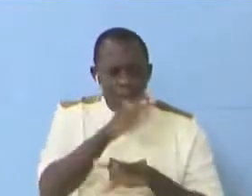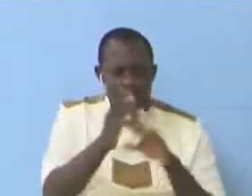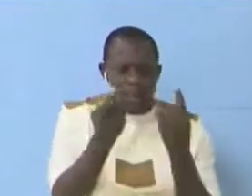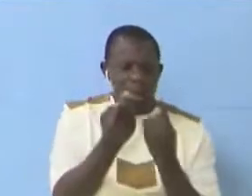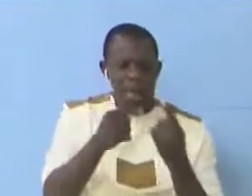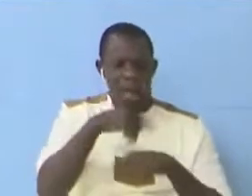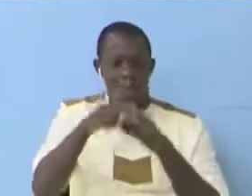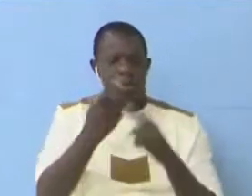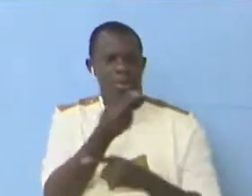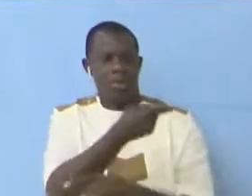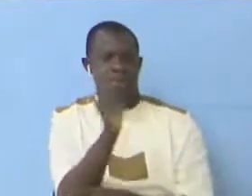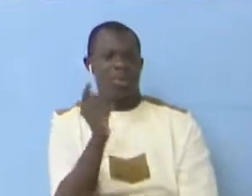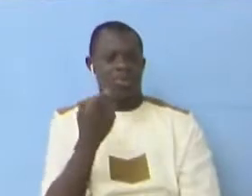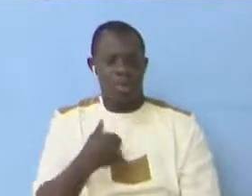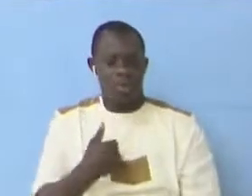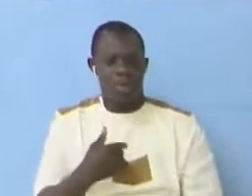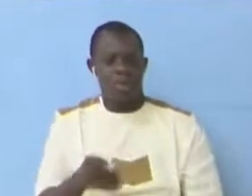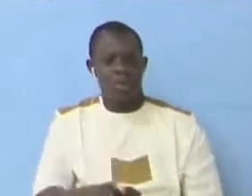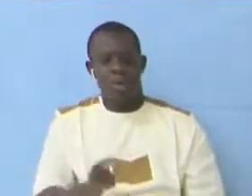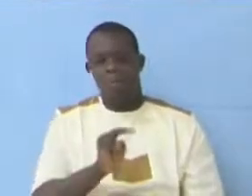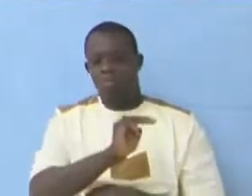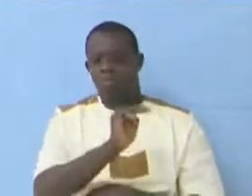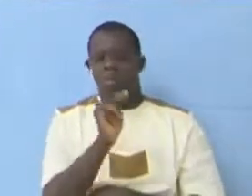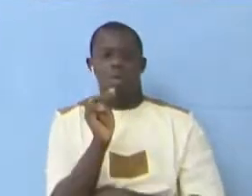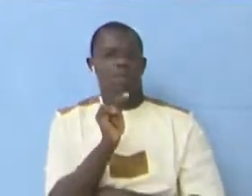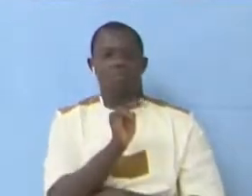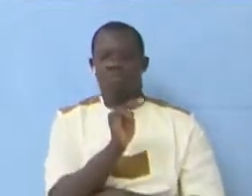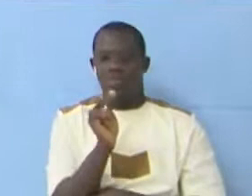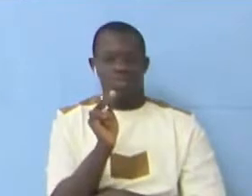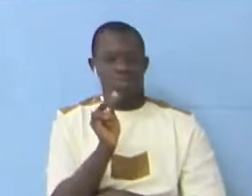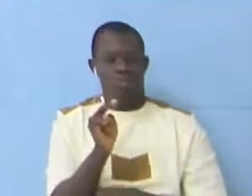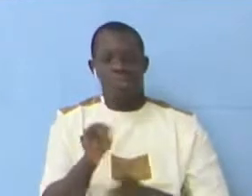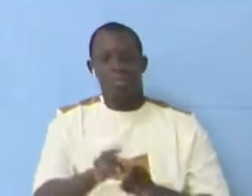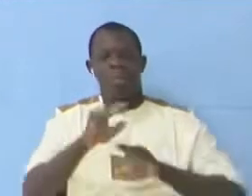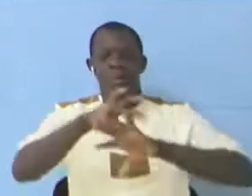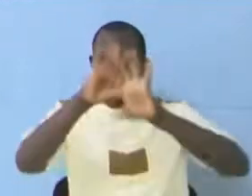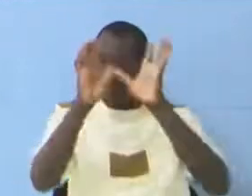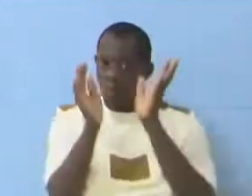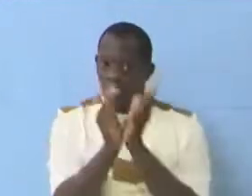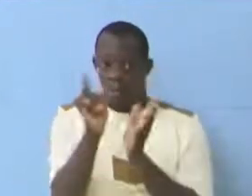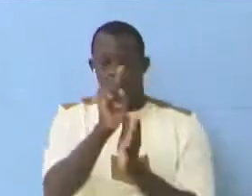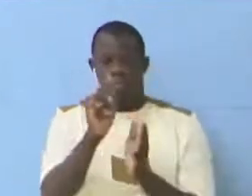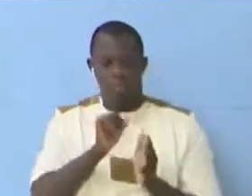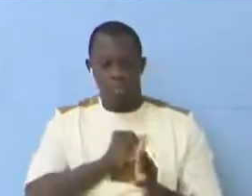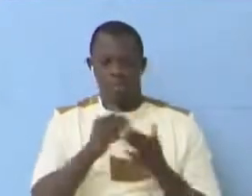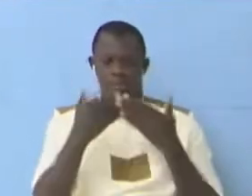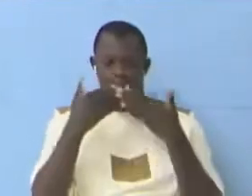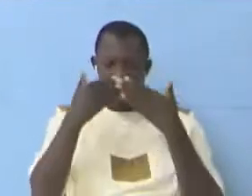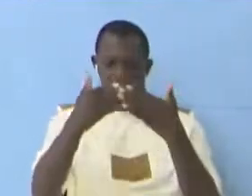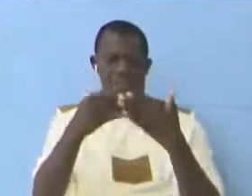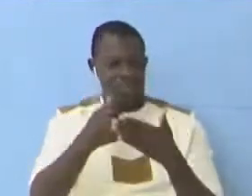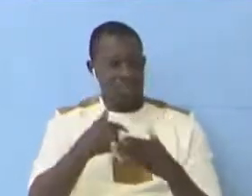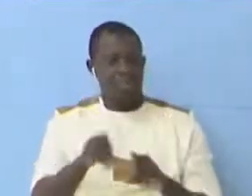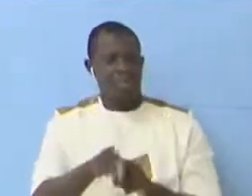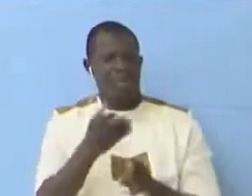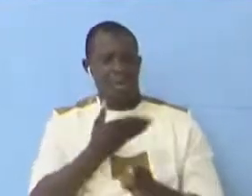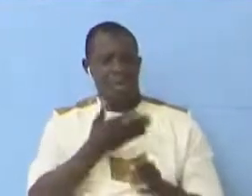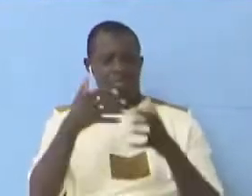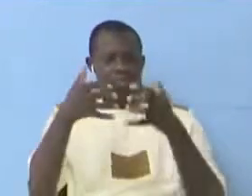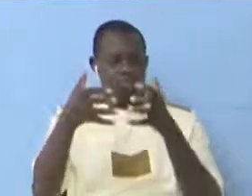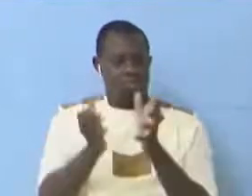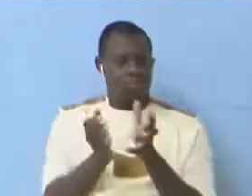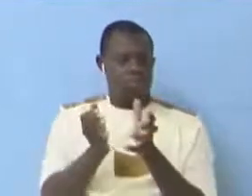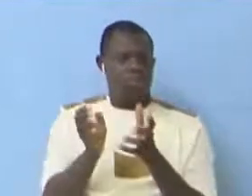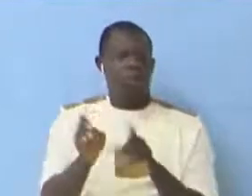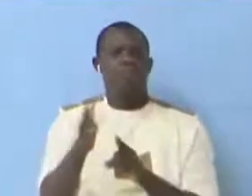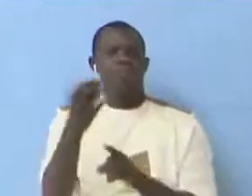nit ñooñu. No, all he told me was there is a group that is coming from Bara. They are being